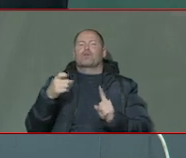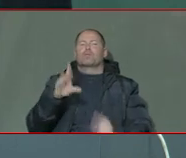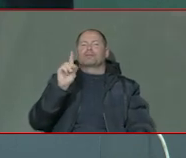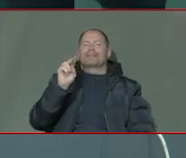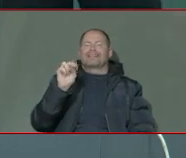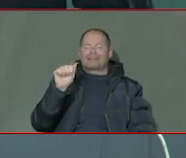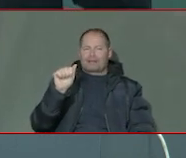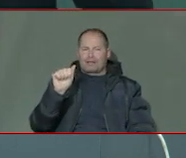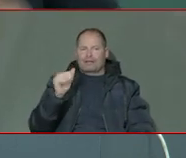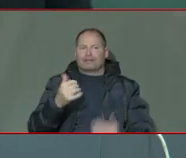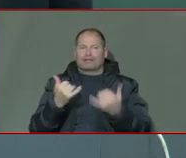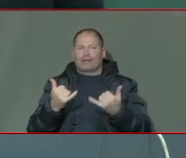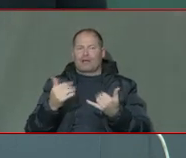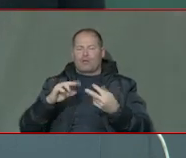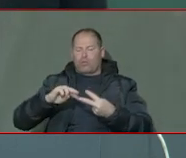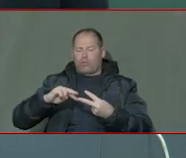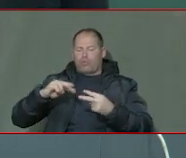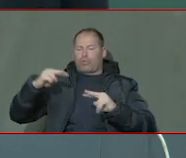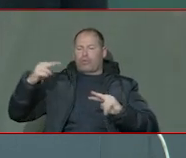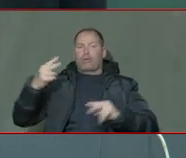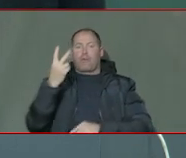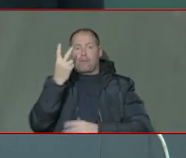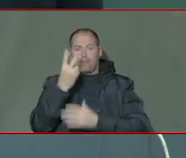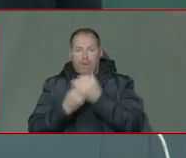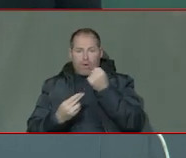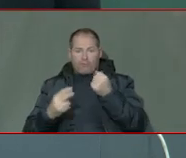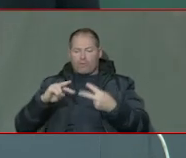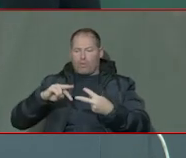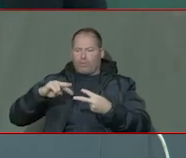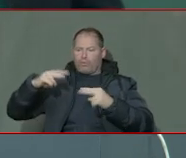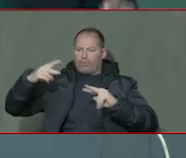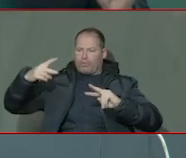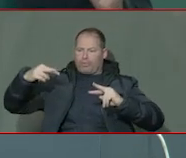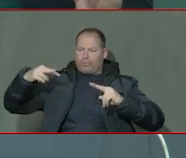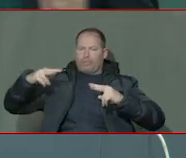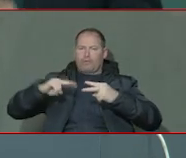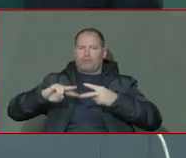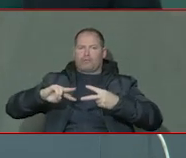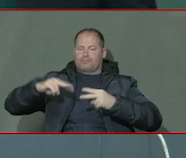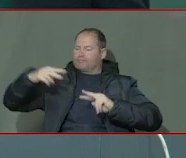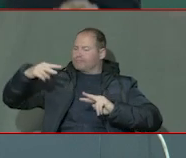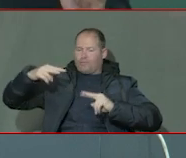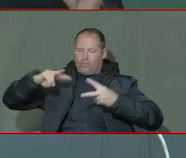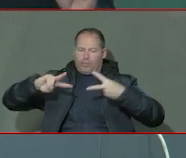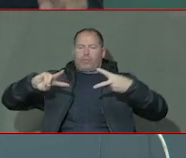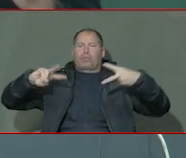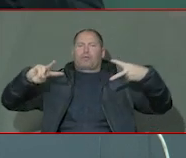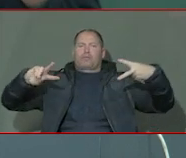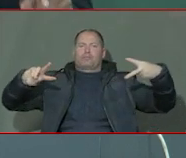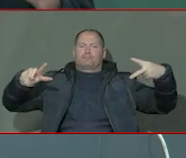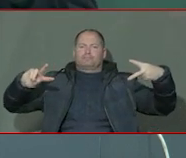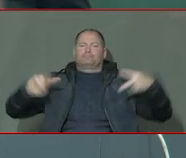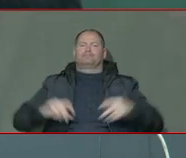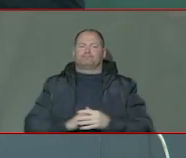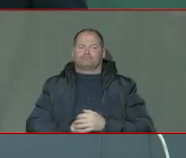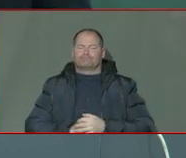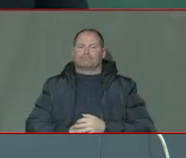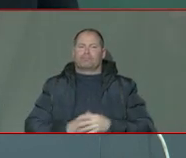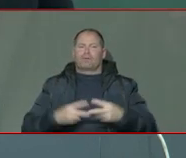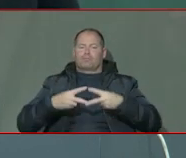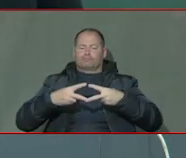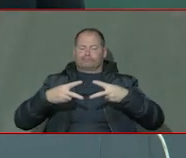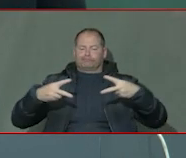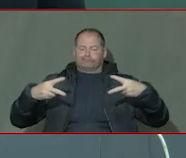helix unwinds. Again, the two strands unzips because their